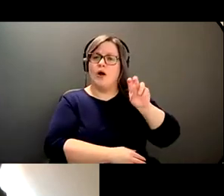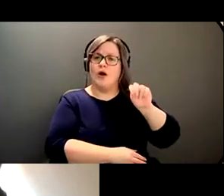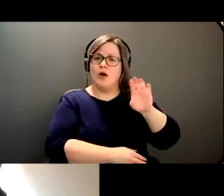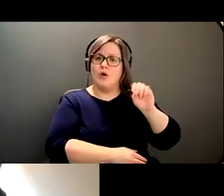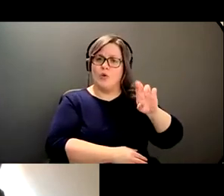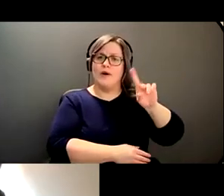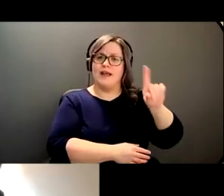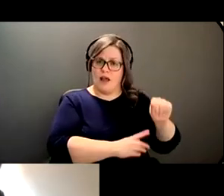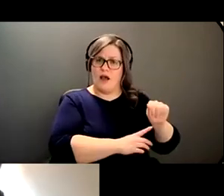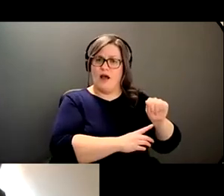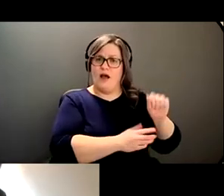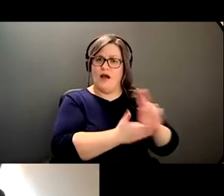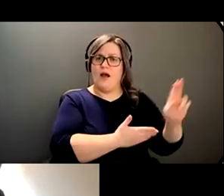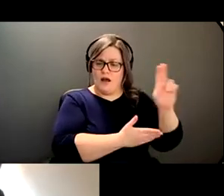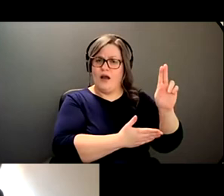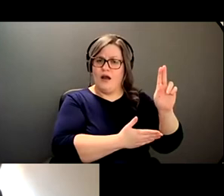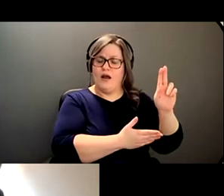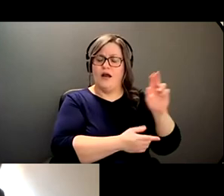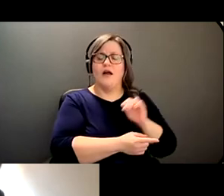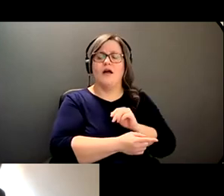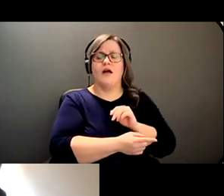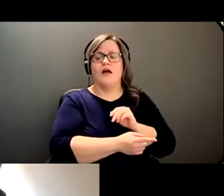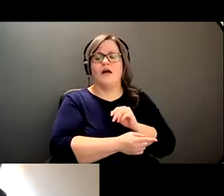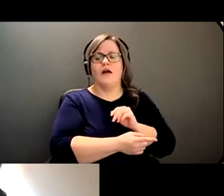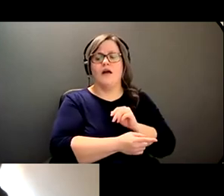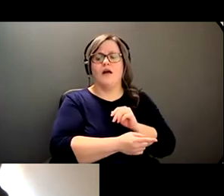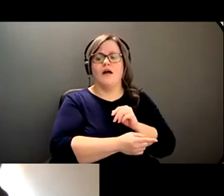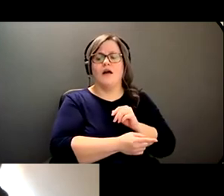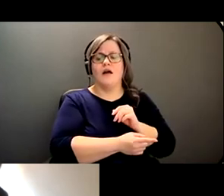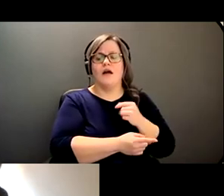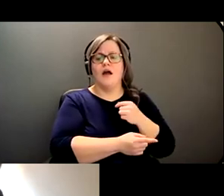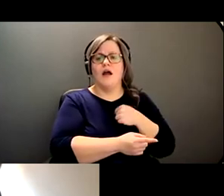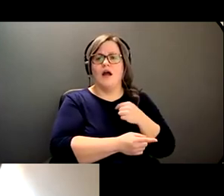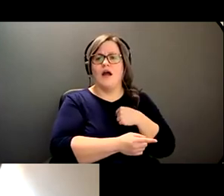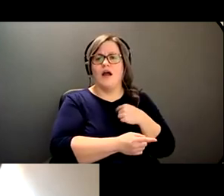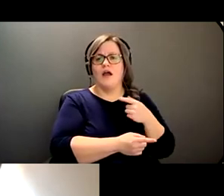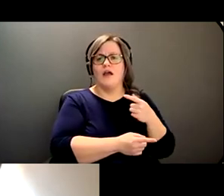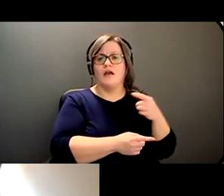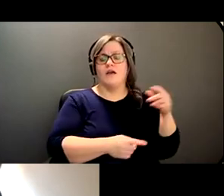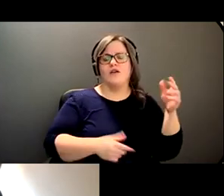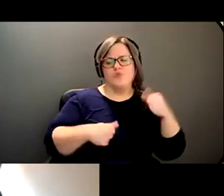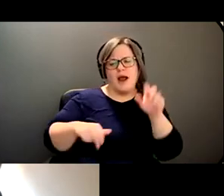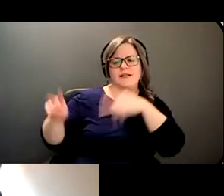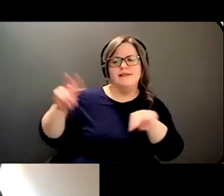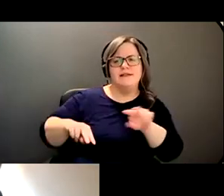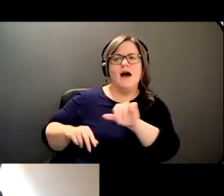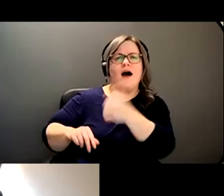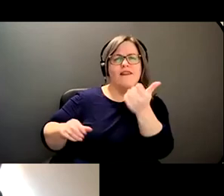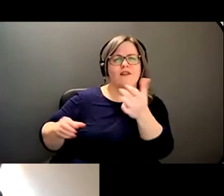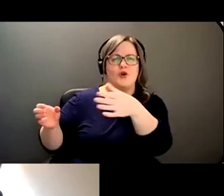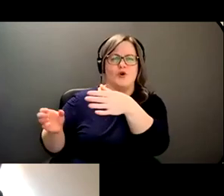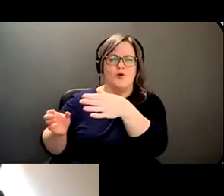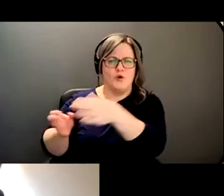mostly in, as you were saying, Ammar, these kind of offshoots of smaller groups within institutions, one of which